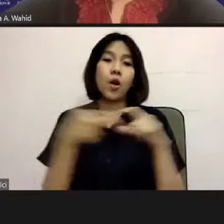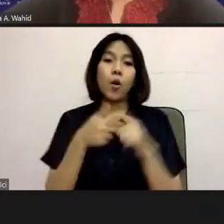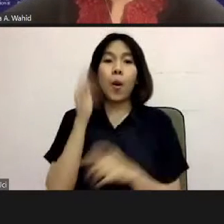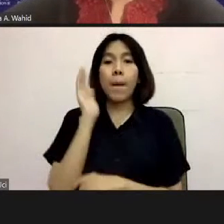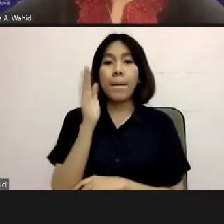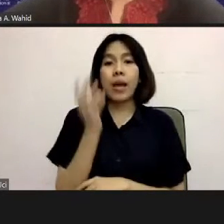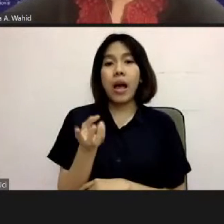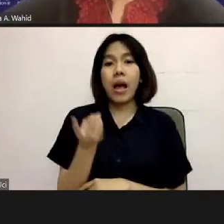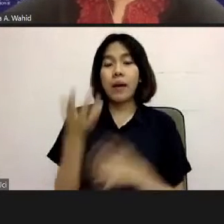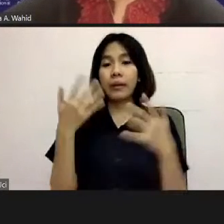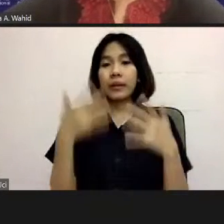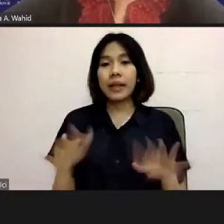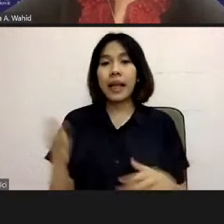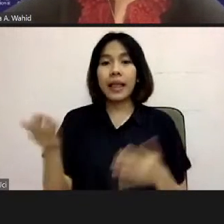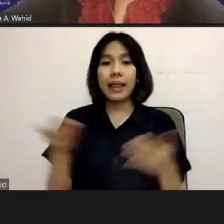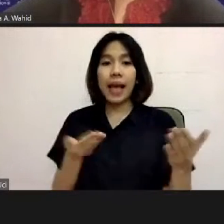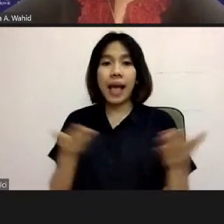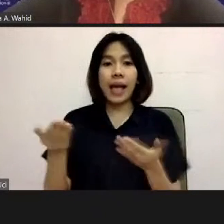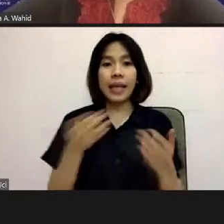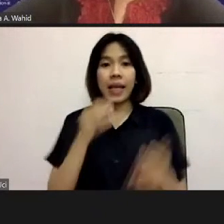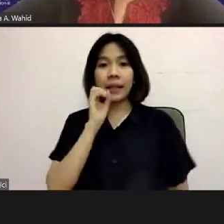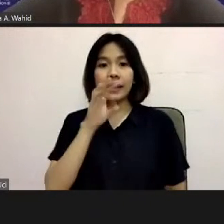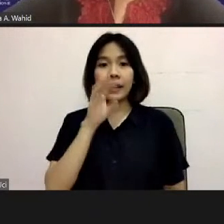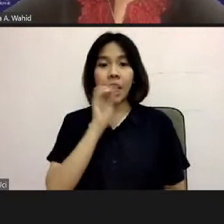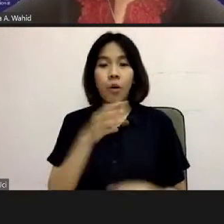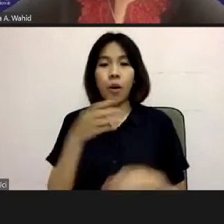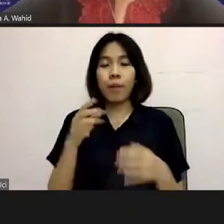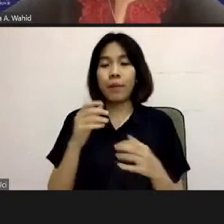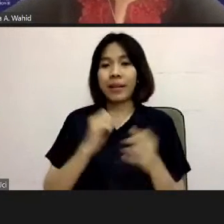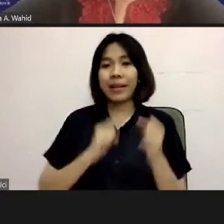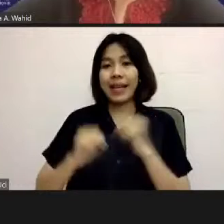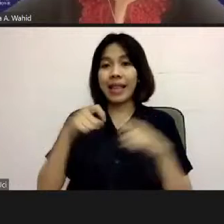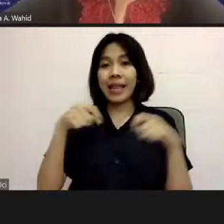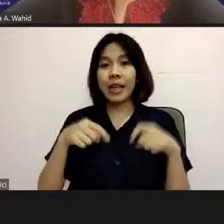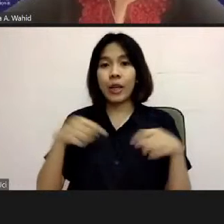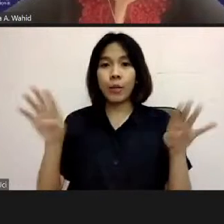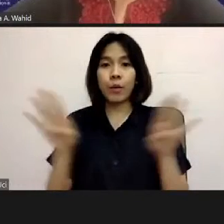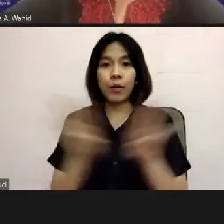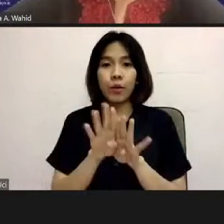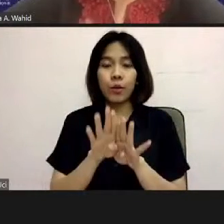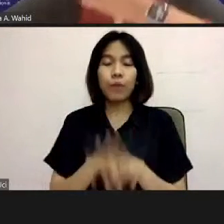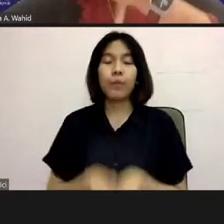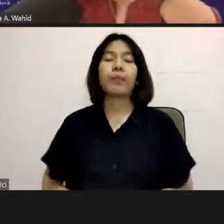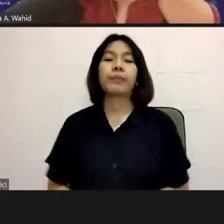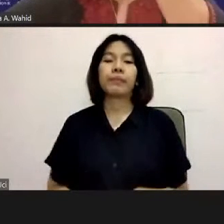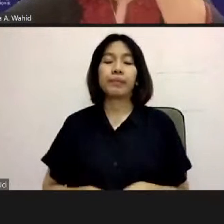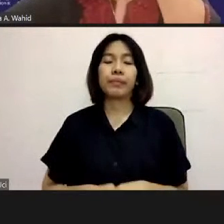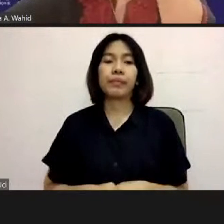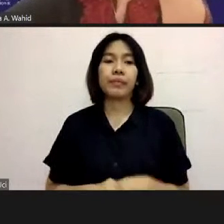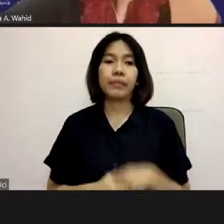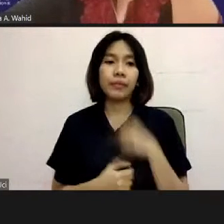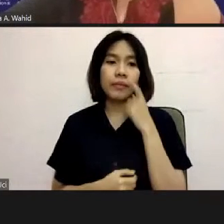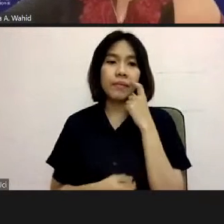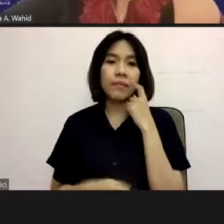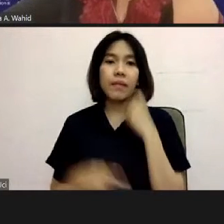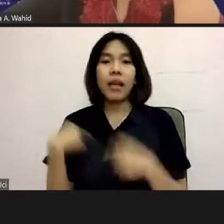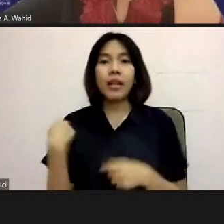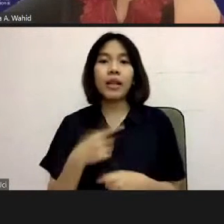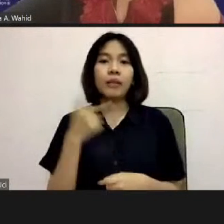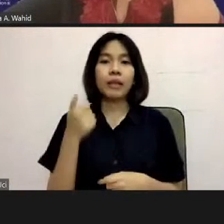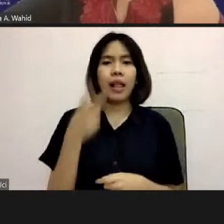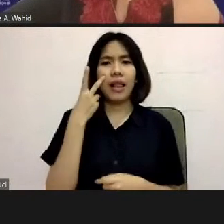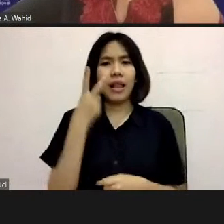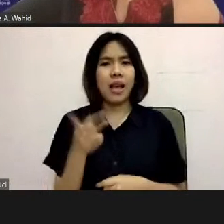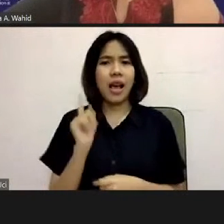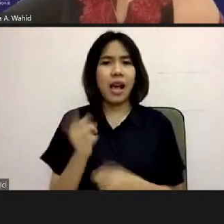come to our knowledge that right now globally we encounter the phenomenon of shrinking of civic space and public participation